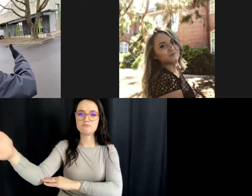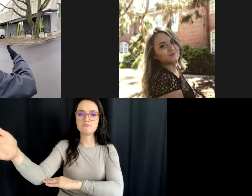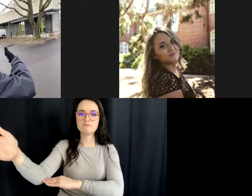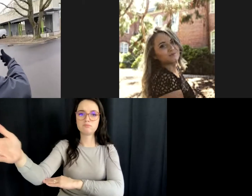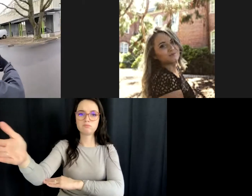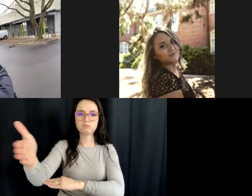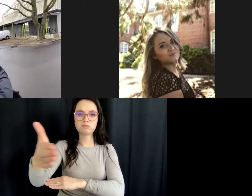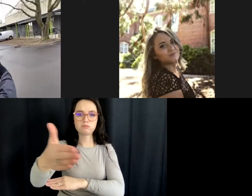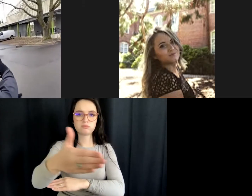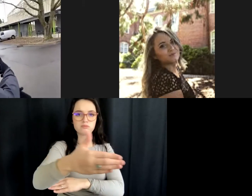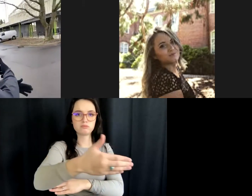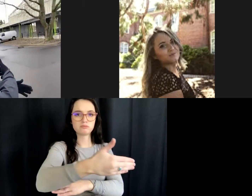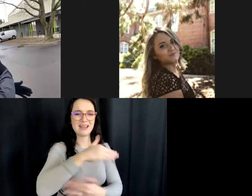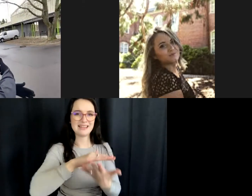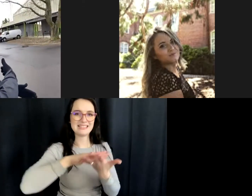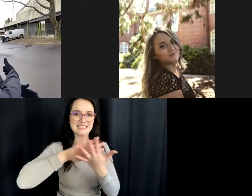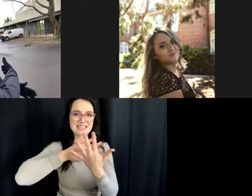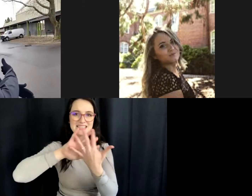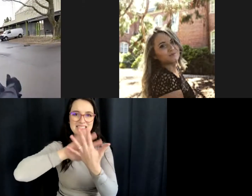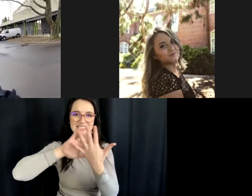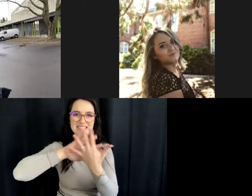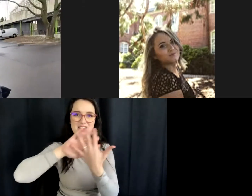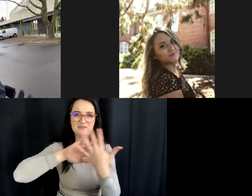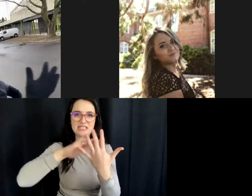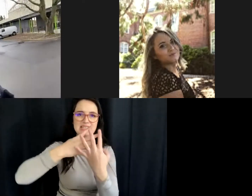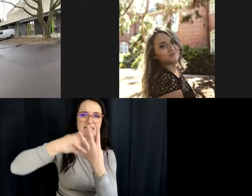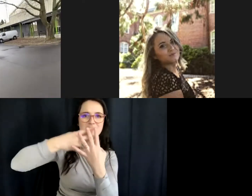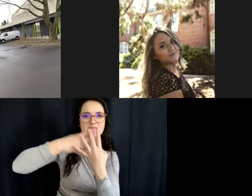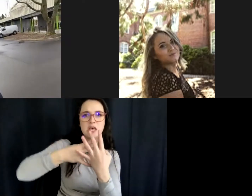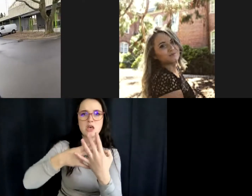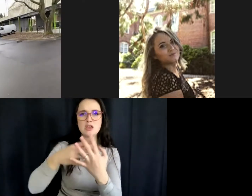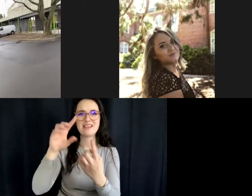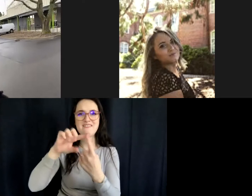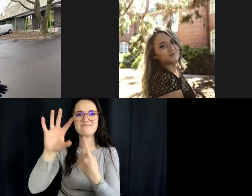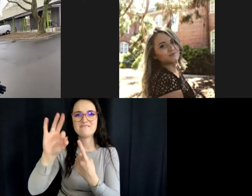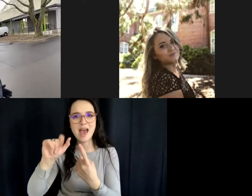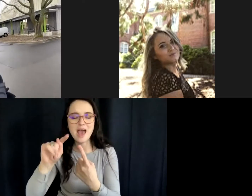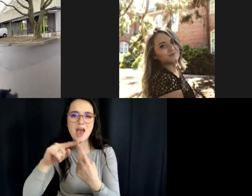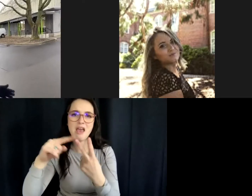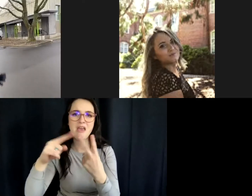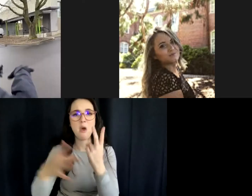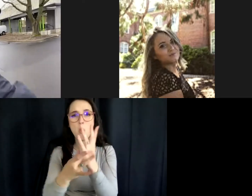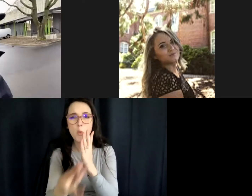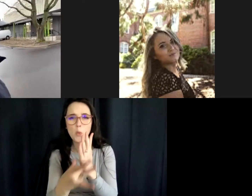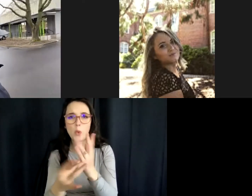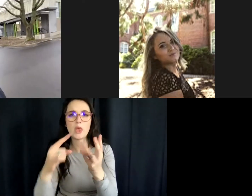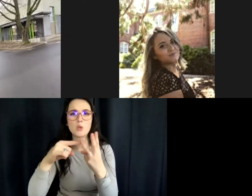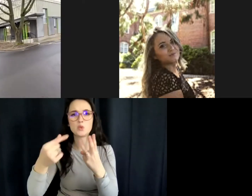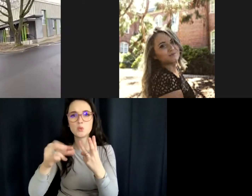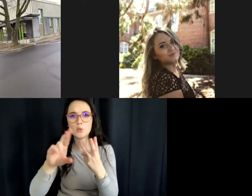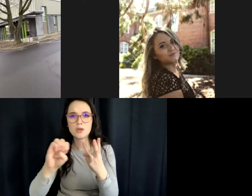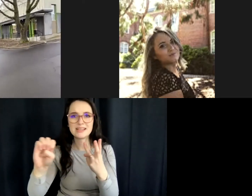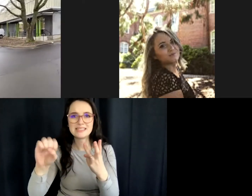stuff that you could, if you're interested, wastewater. There's really, lots of jobs for you. Awesome. yes,